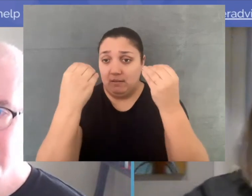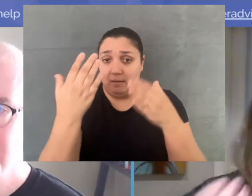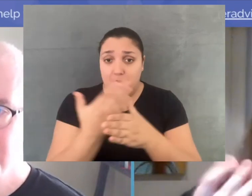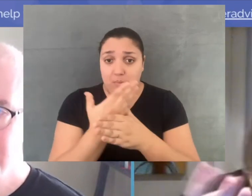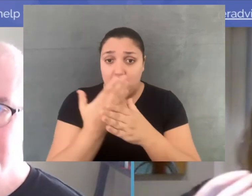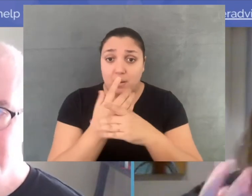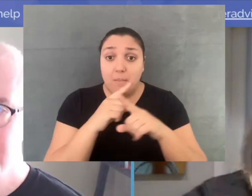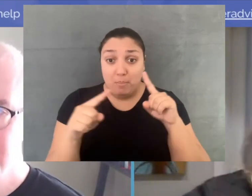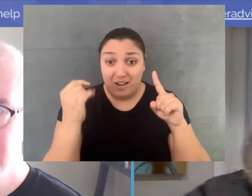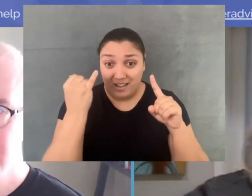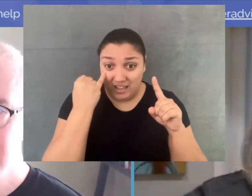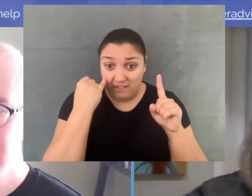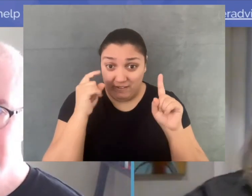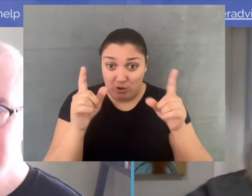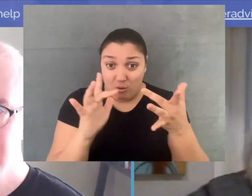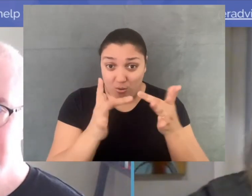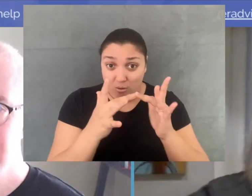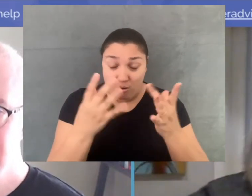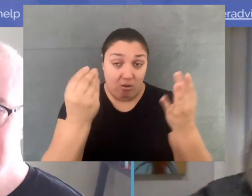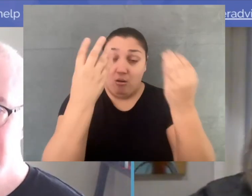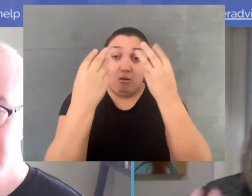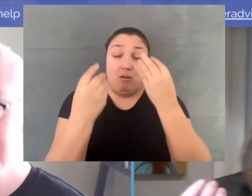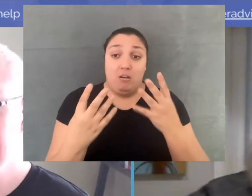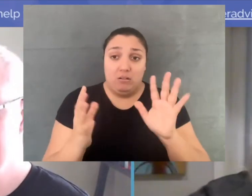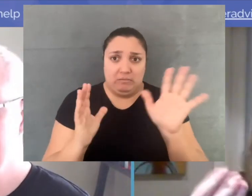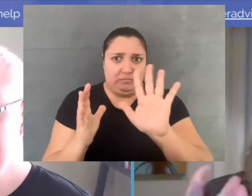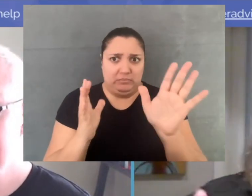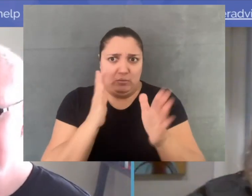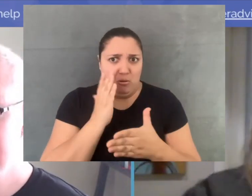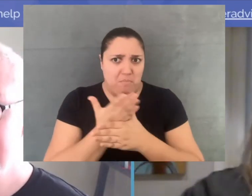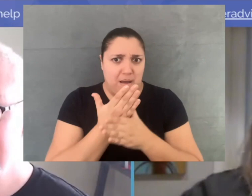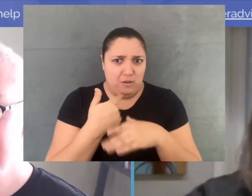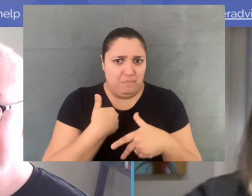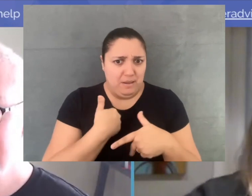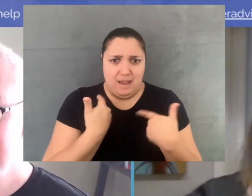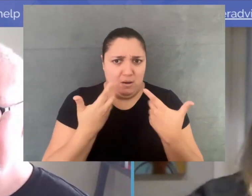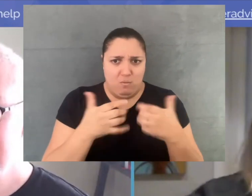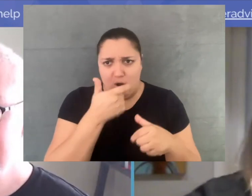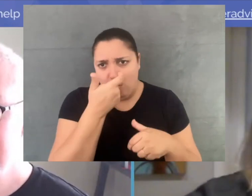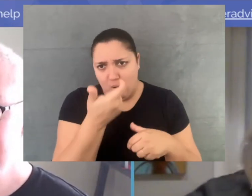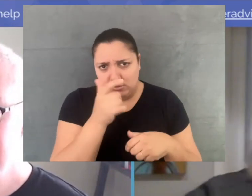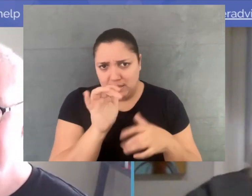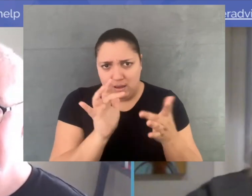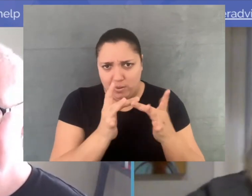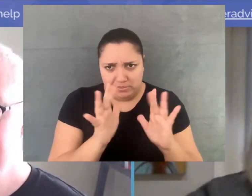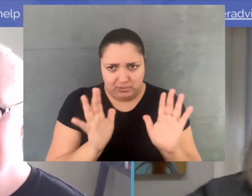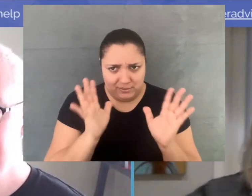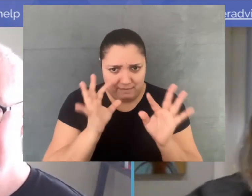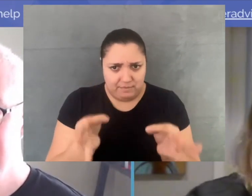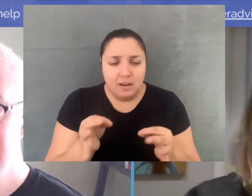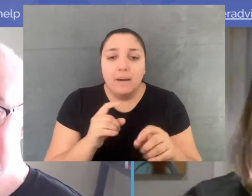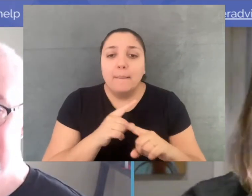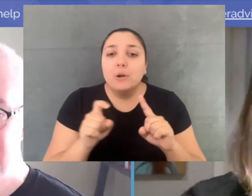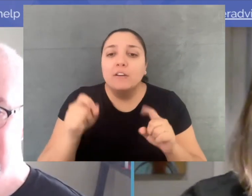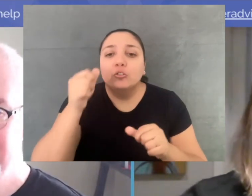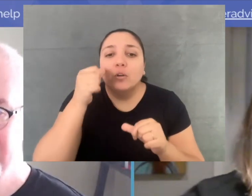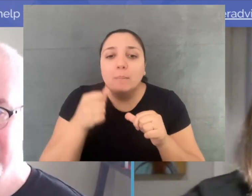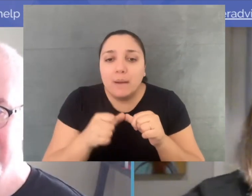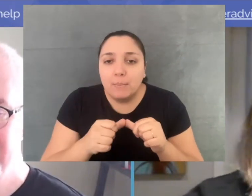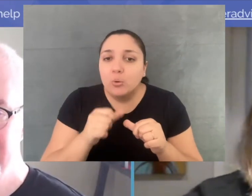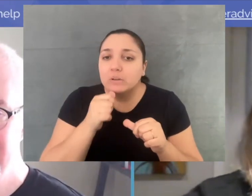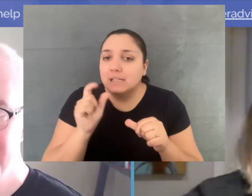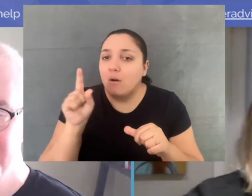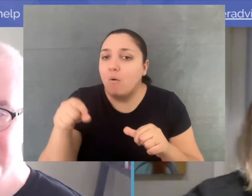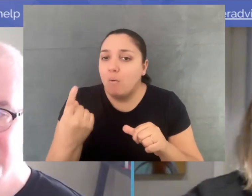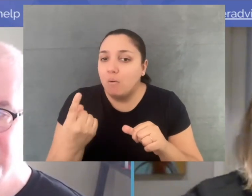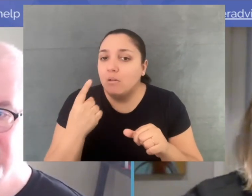says that strobing lights bother me, but if I go to a website and it's yelling at me, I'm going to be a little annoyed and not really want to look at that website. So